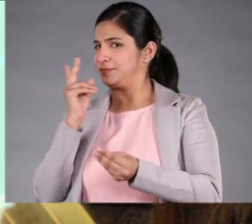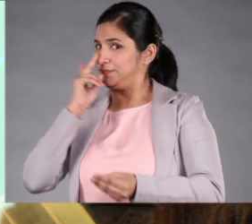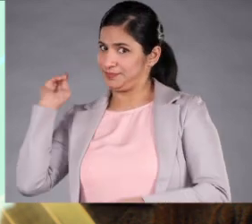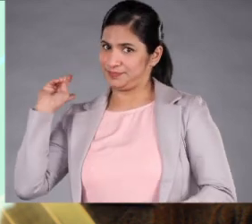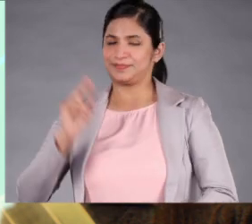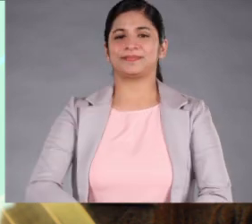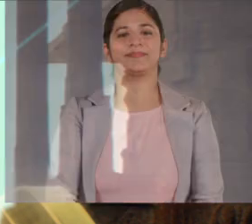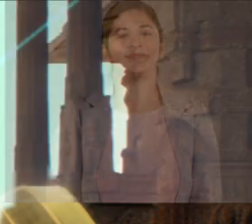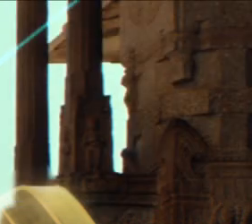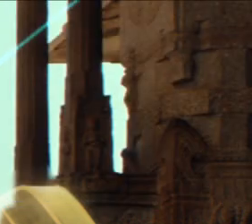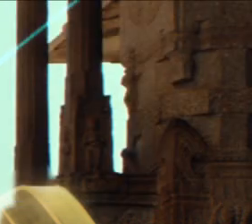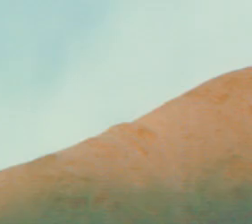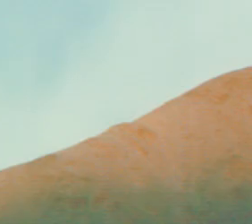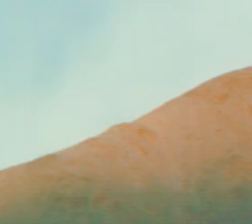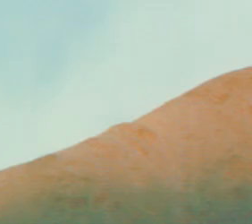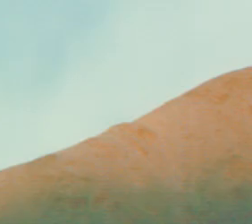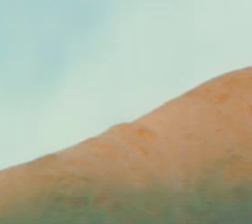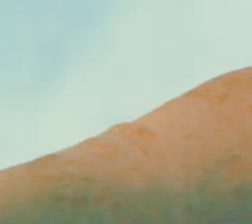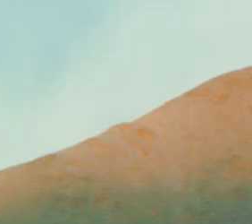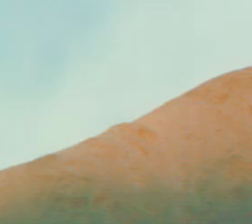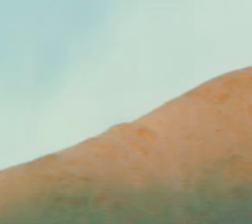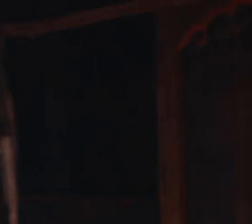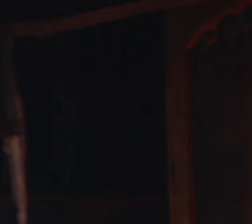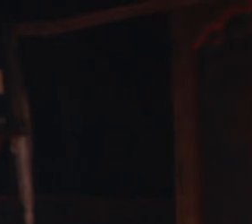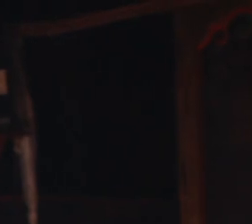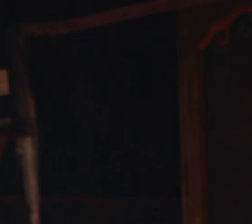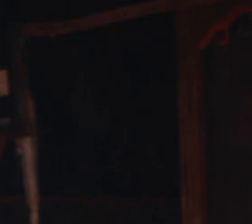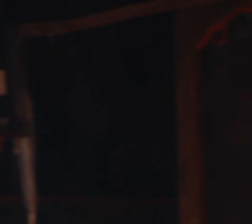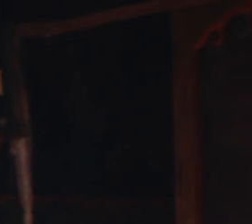nearest exit as it may be behind you.